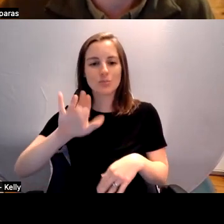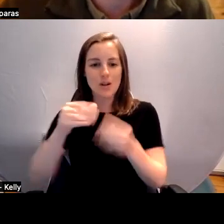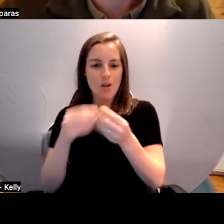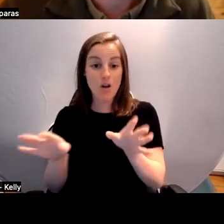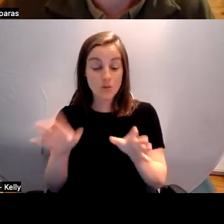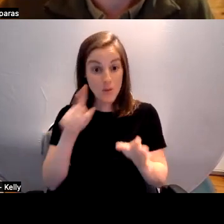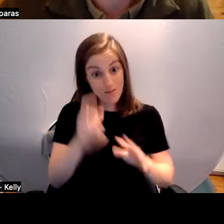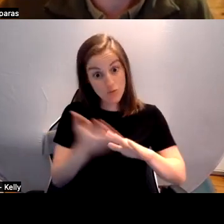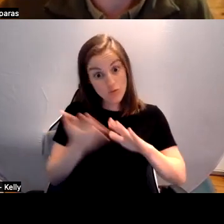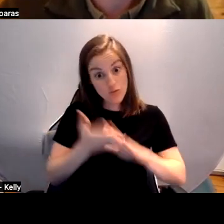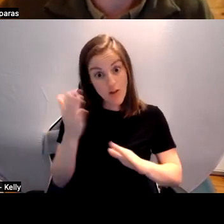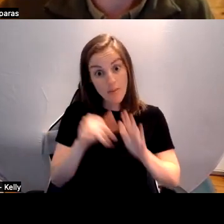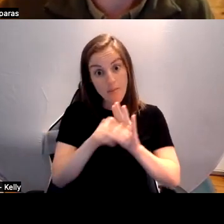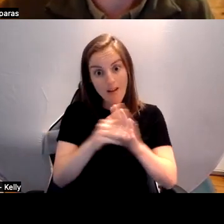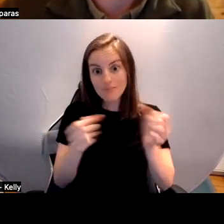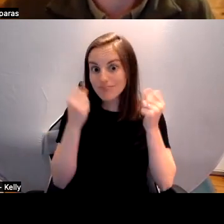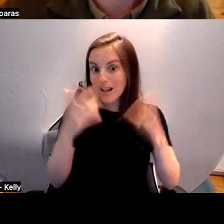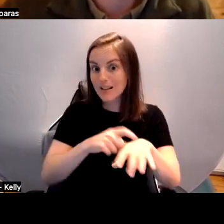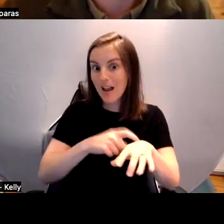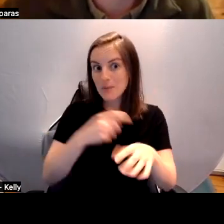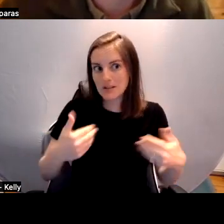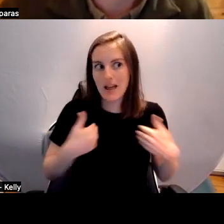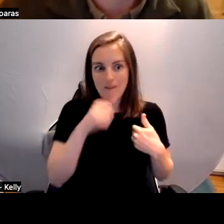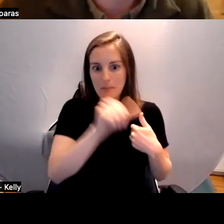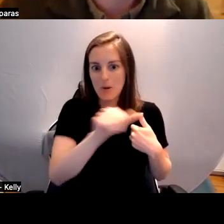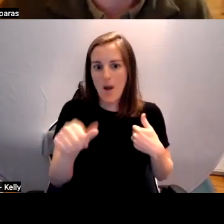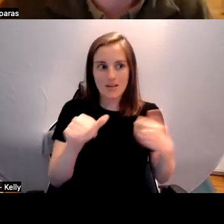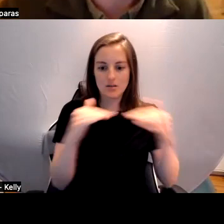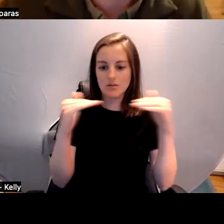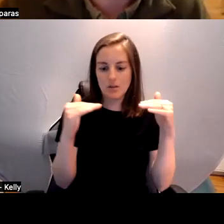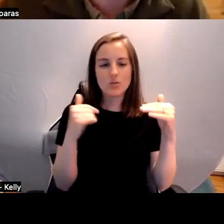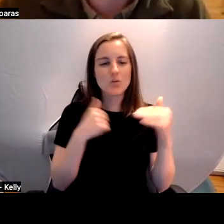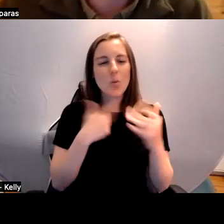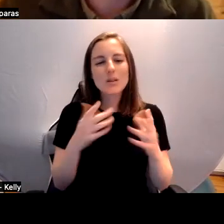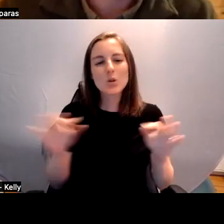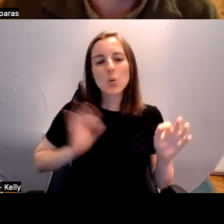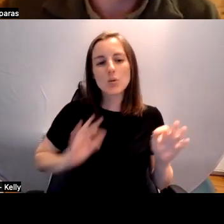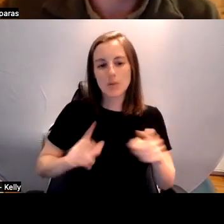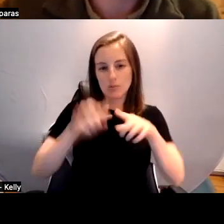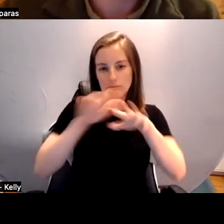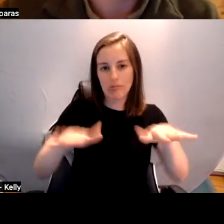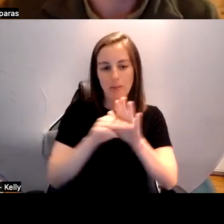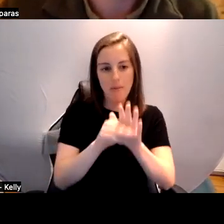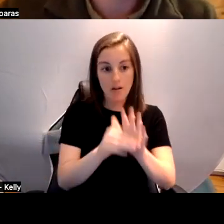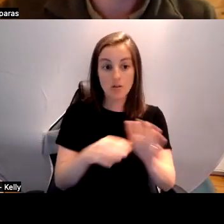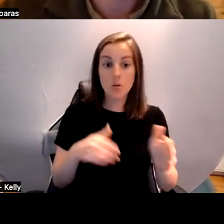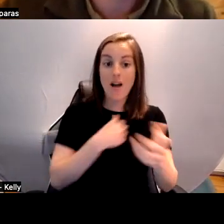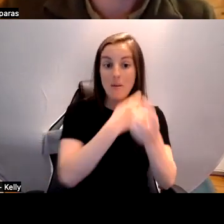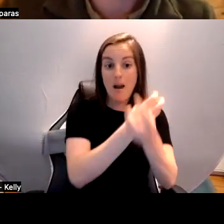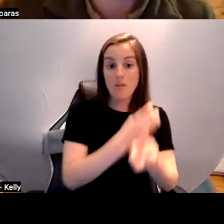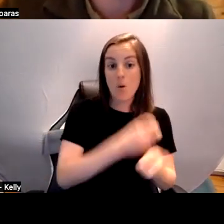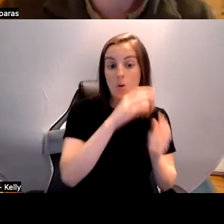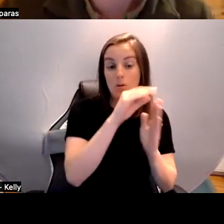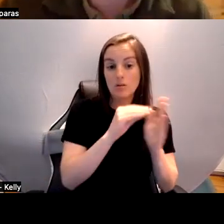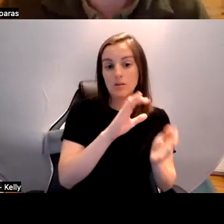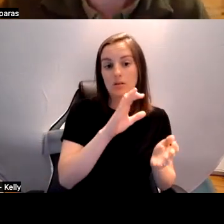amino acids, it is useful to somehow discretize the model. So basically you have a backbone encoder and a sequence decoder,